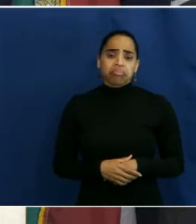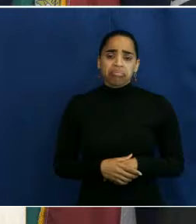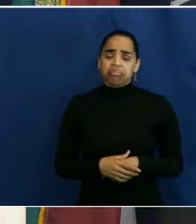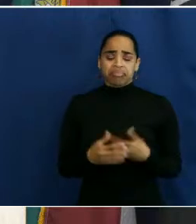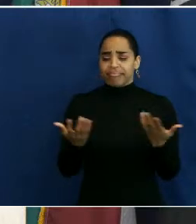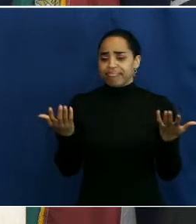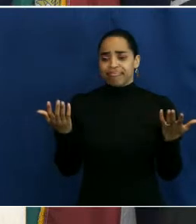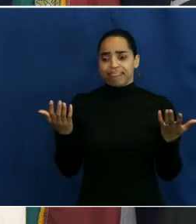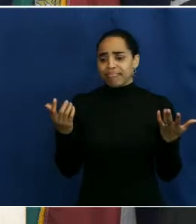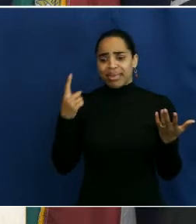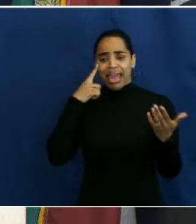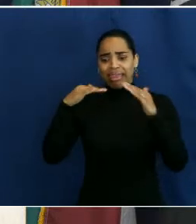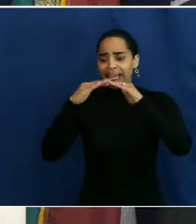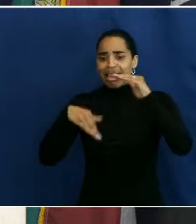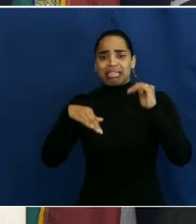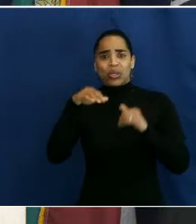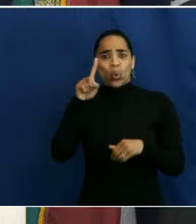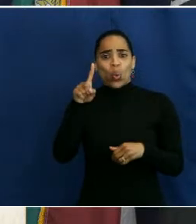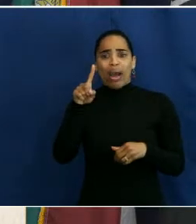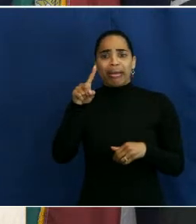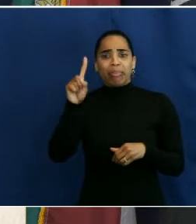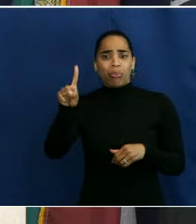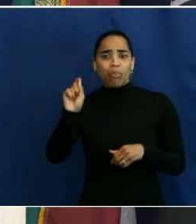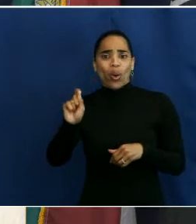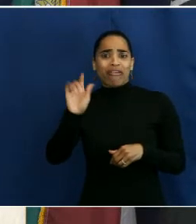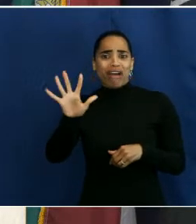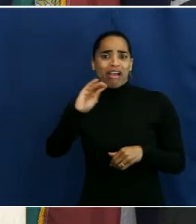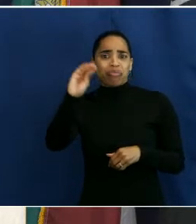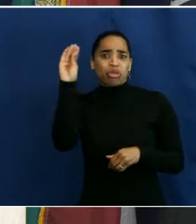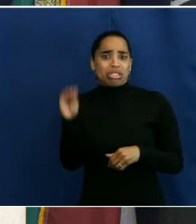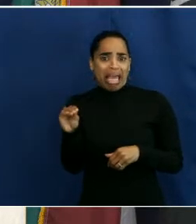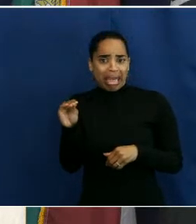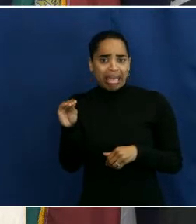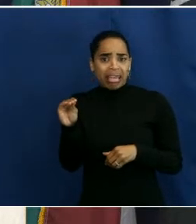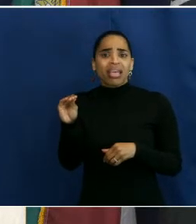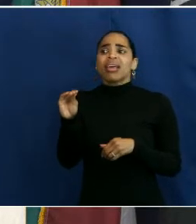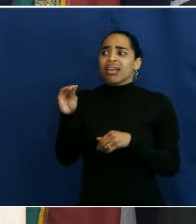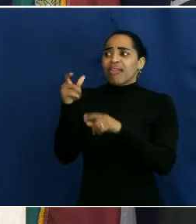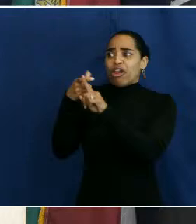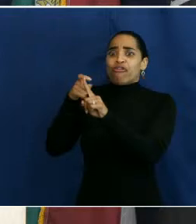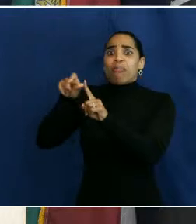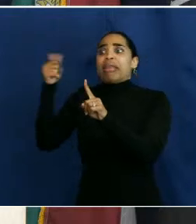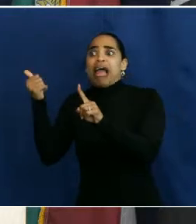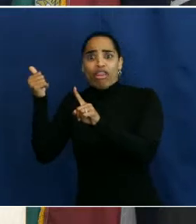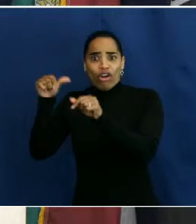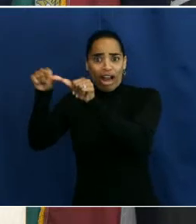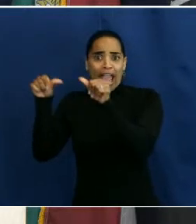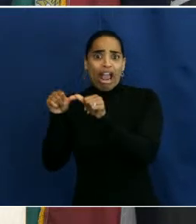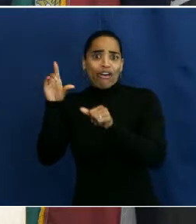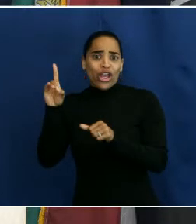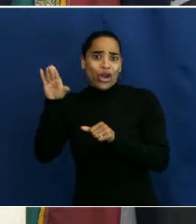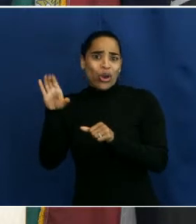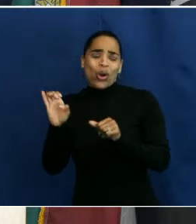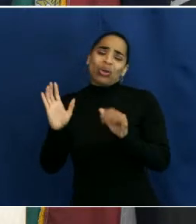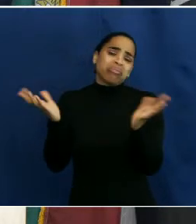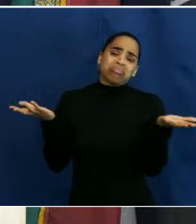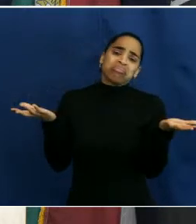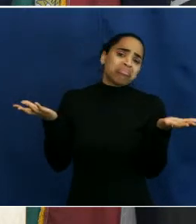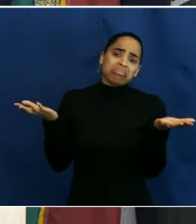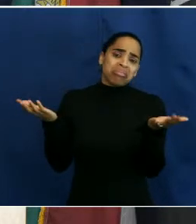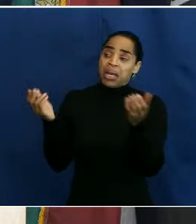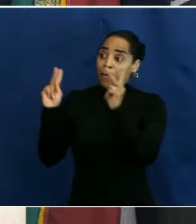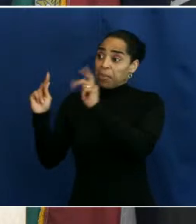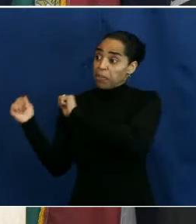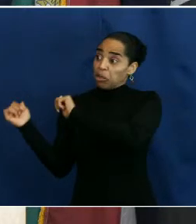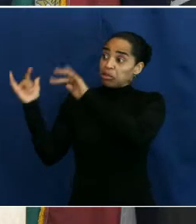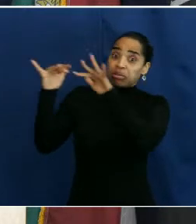less than 1.5% of the totals of our vaccines that come from a different zip code, and we attribute the vast majority of those to